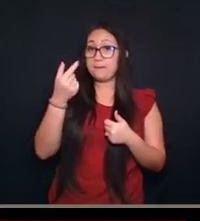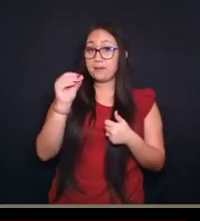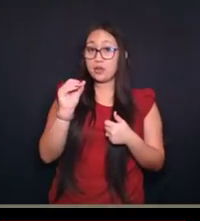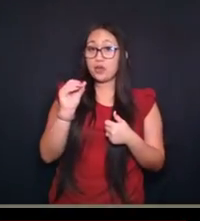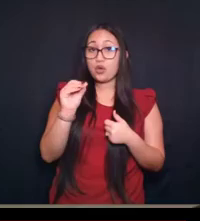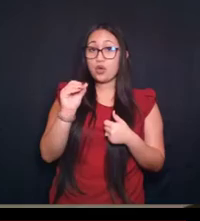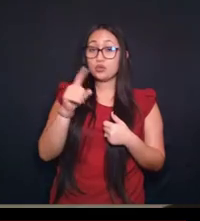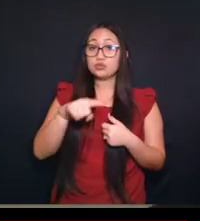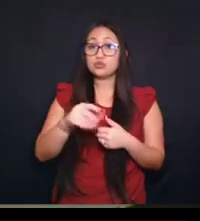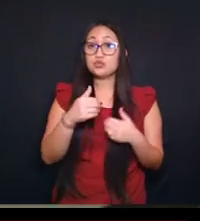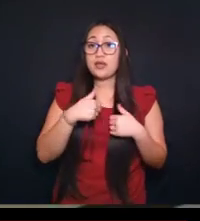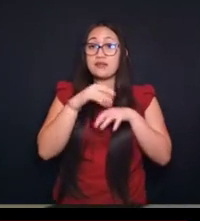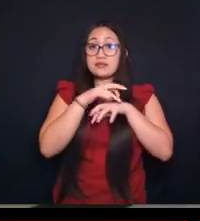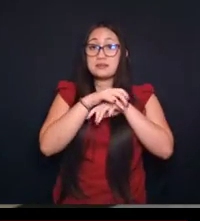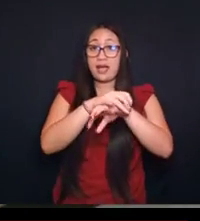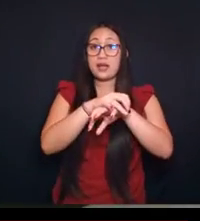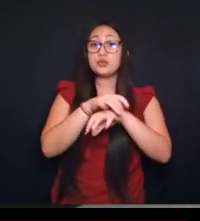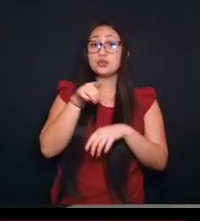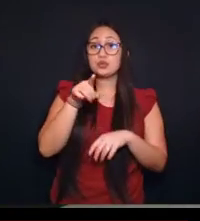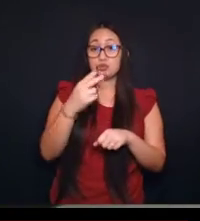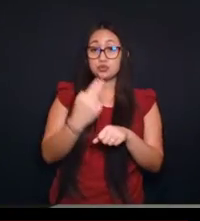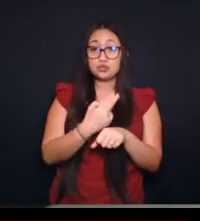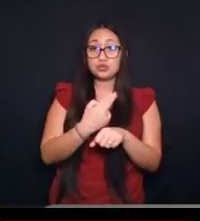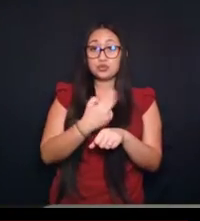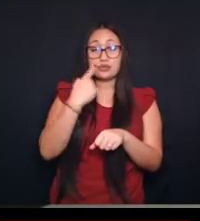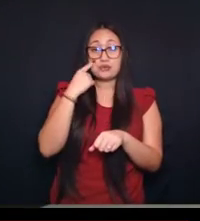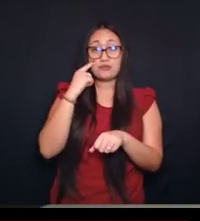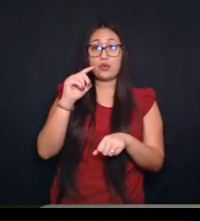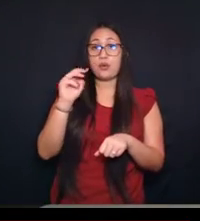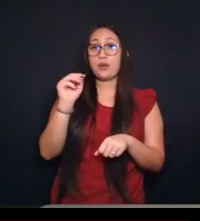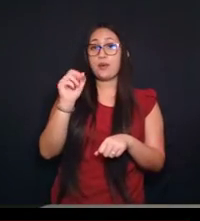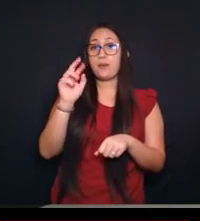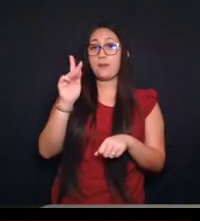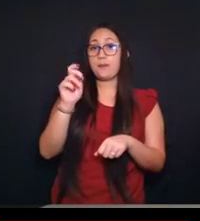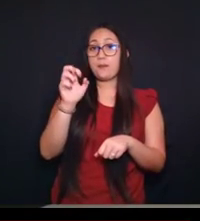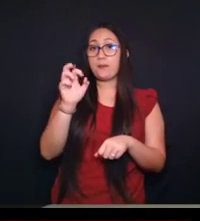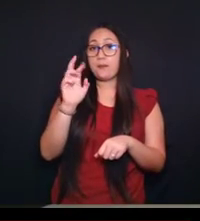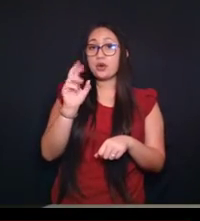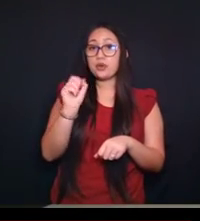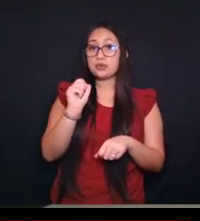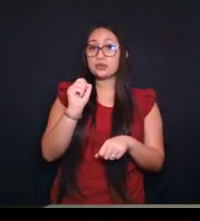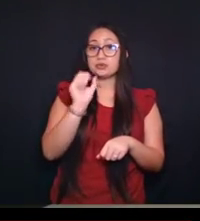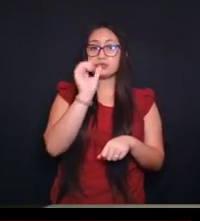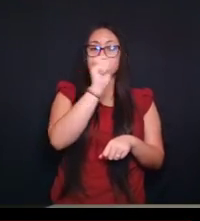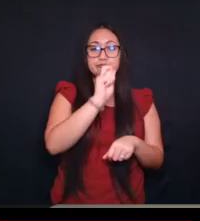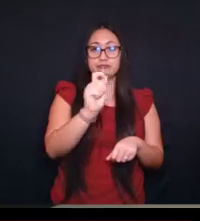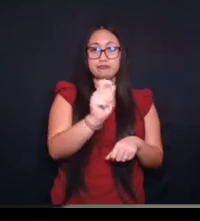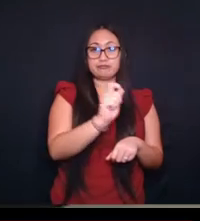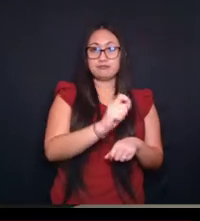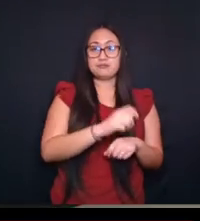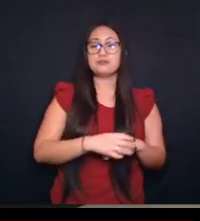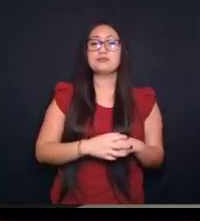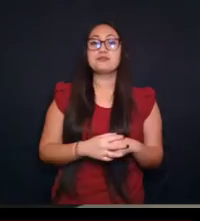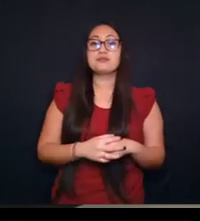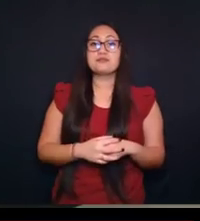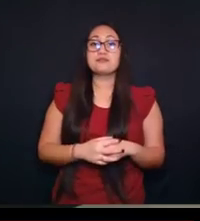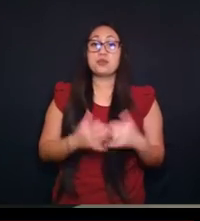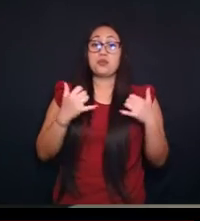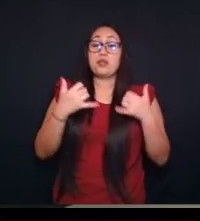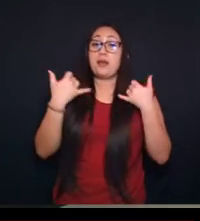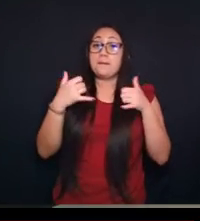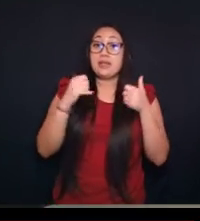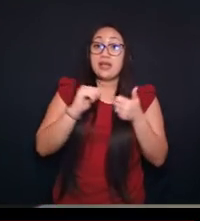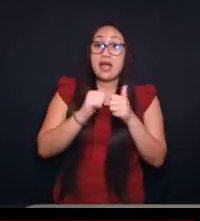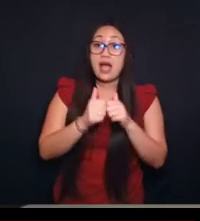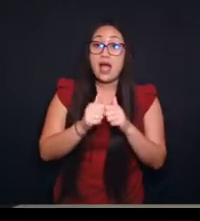some spiders that you're going to use as your markers. Here's how the game will be played. Your